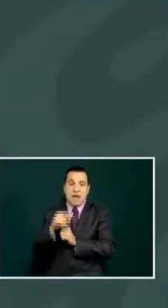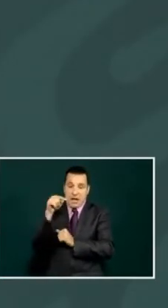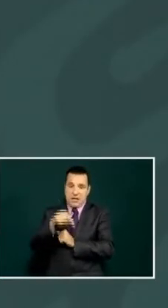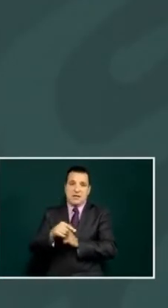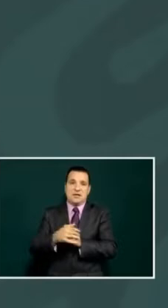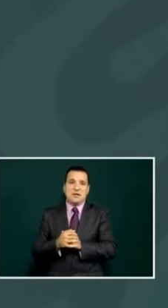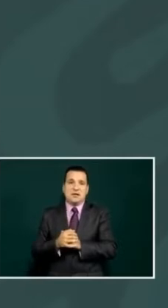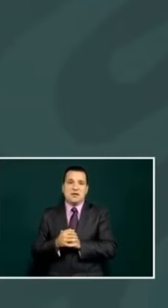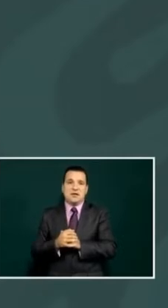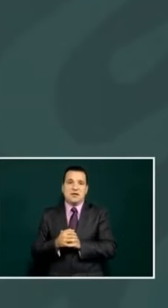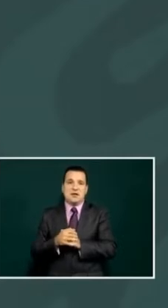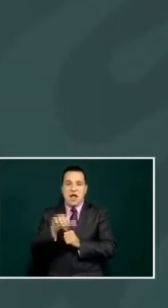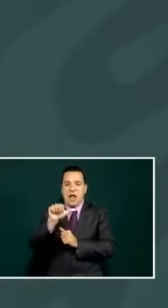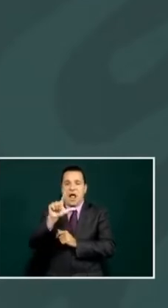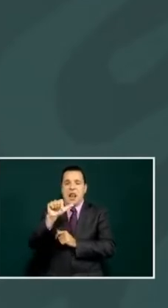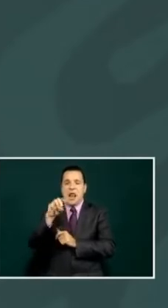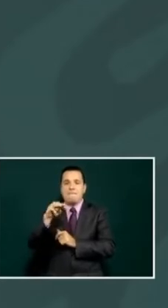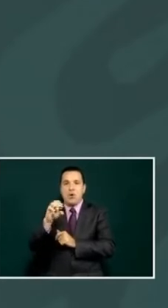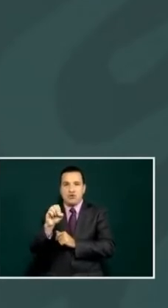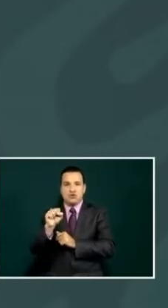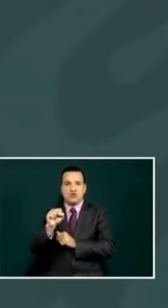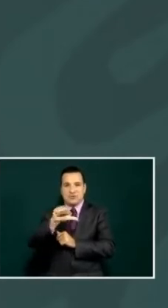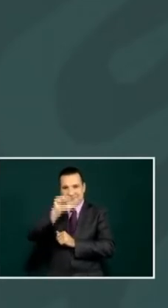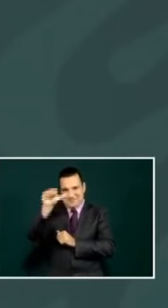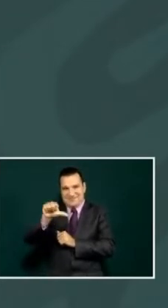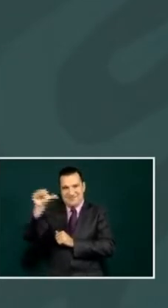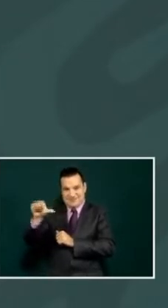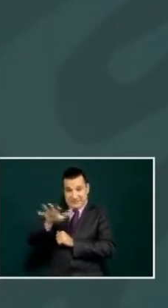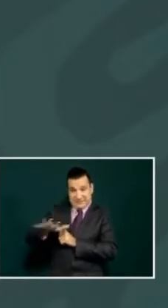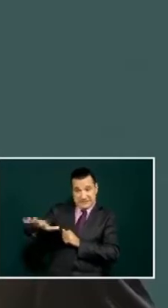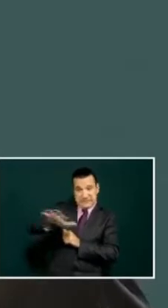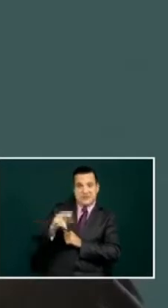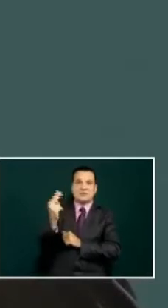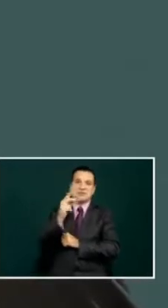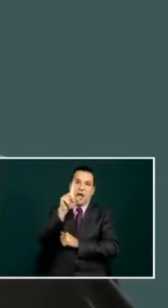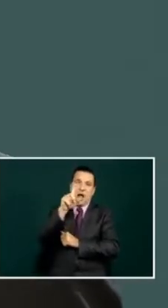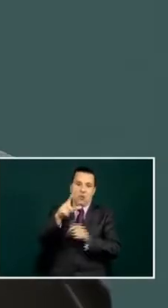important for the region for Alamos and